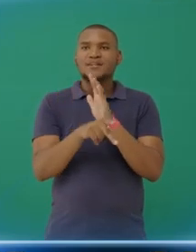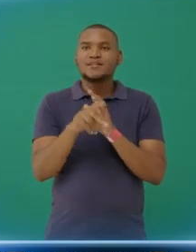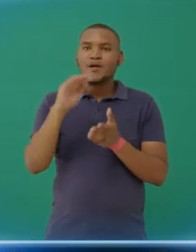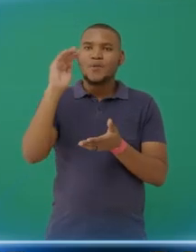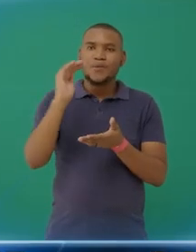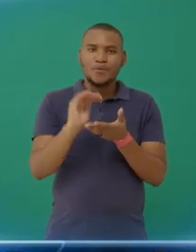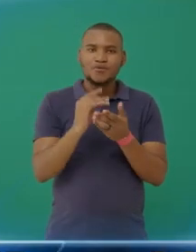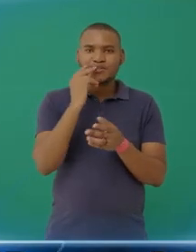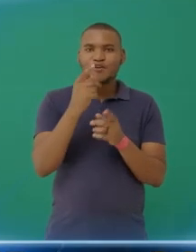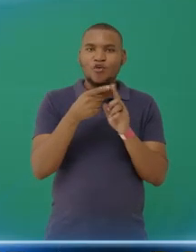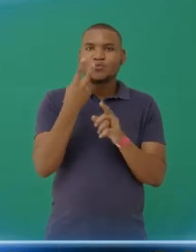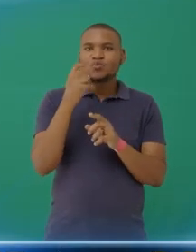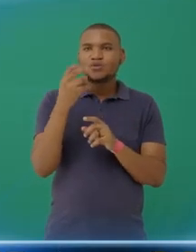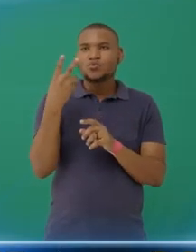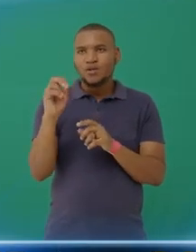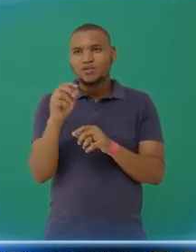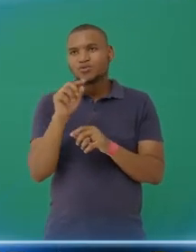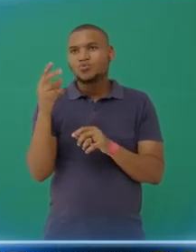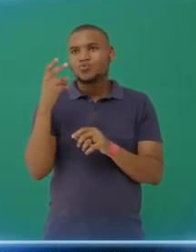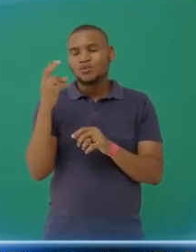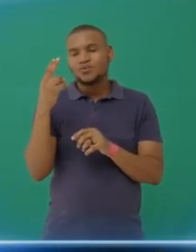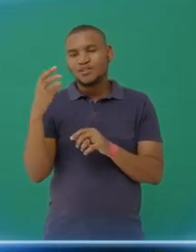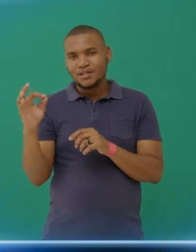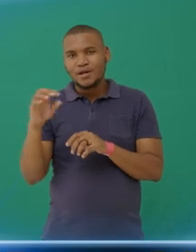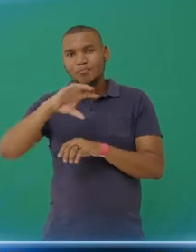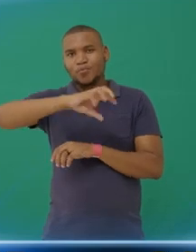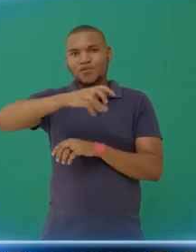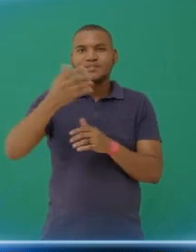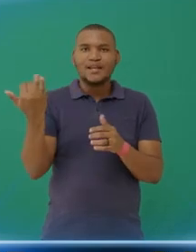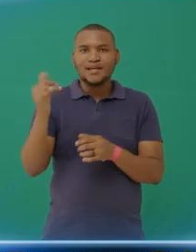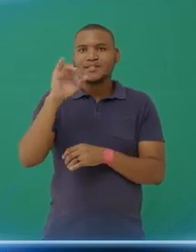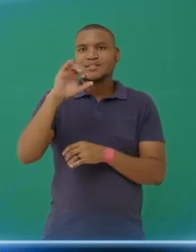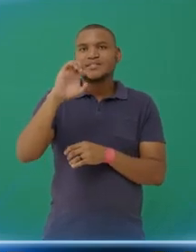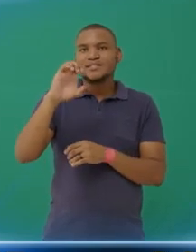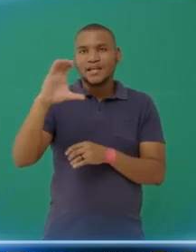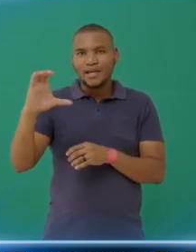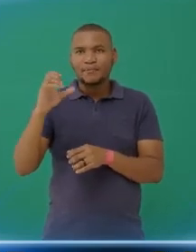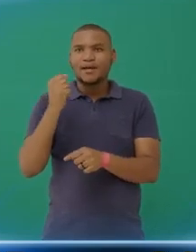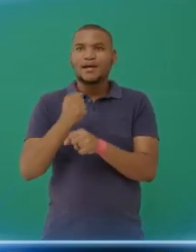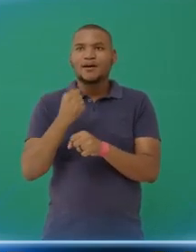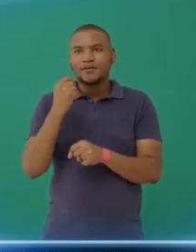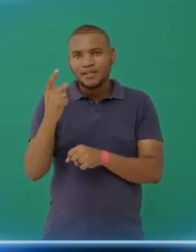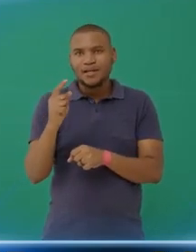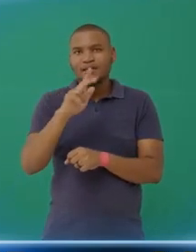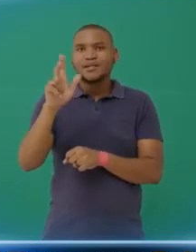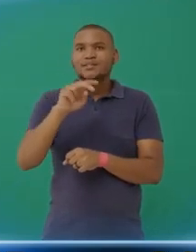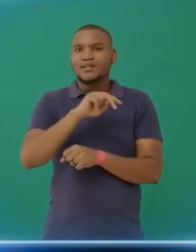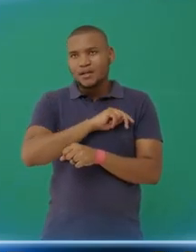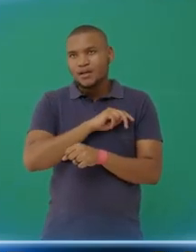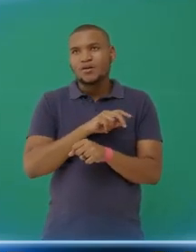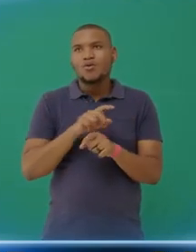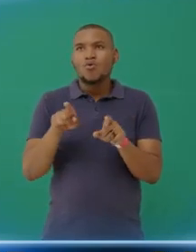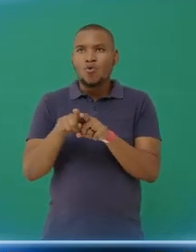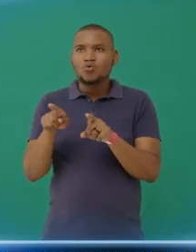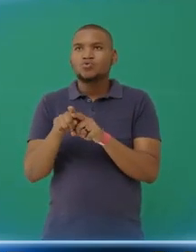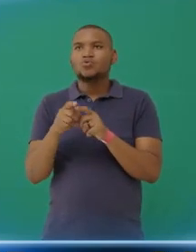that since 2020 up until 2023, where provinces like the Eastern Cape, Gauteng and KZN have all seen